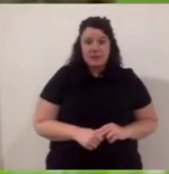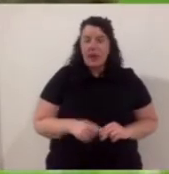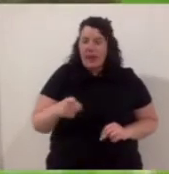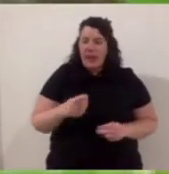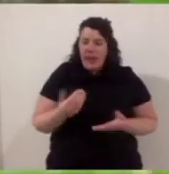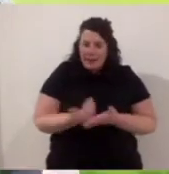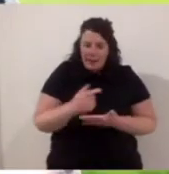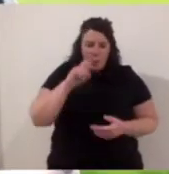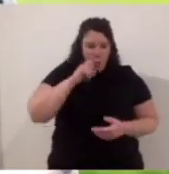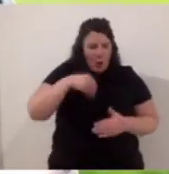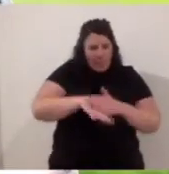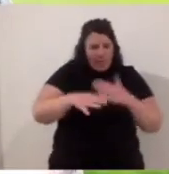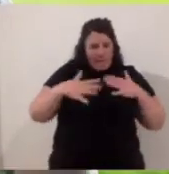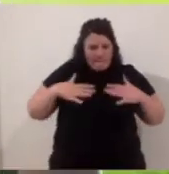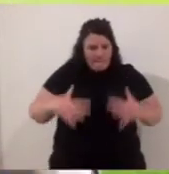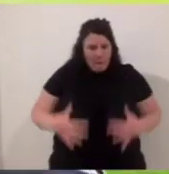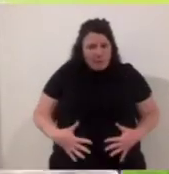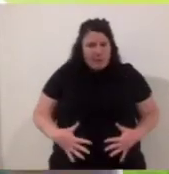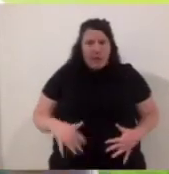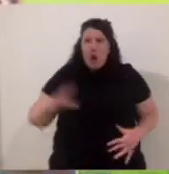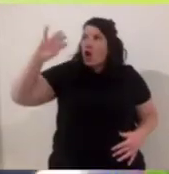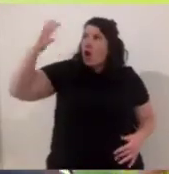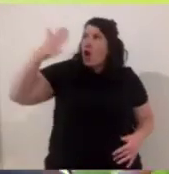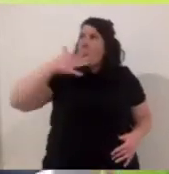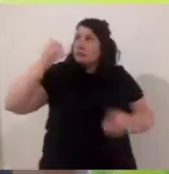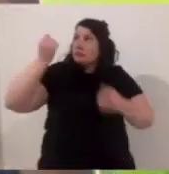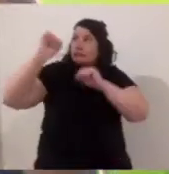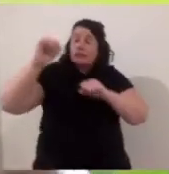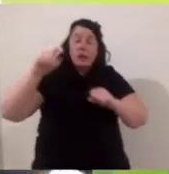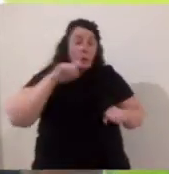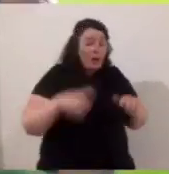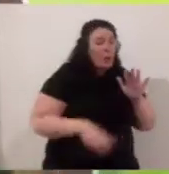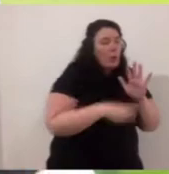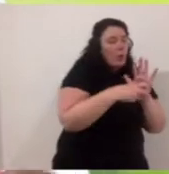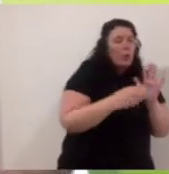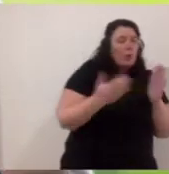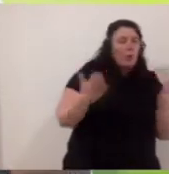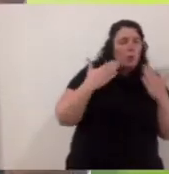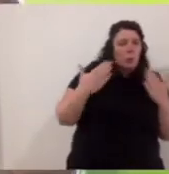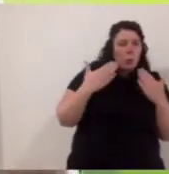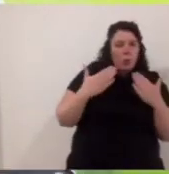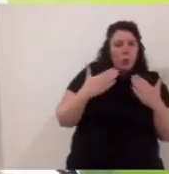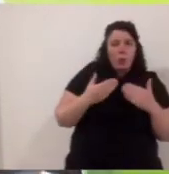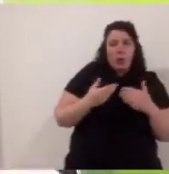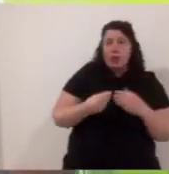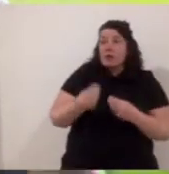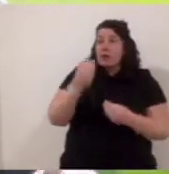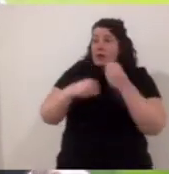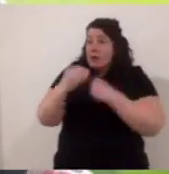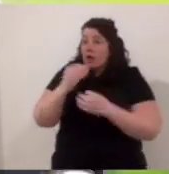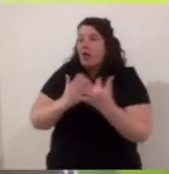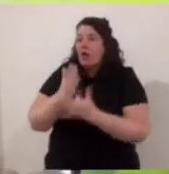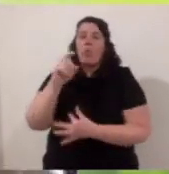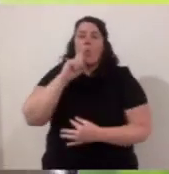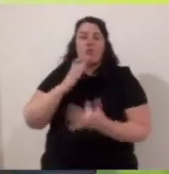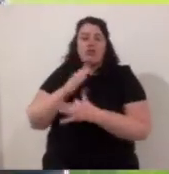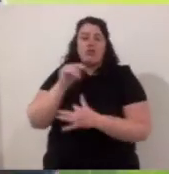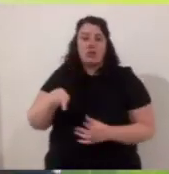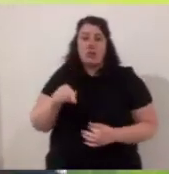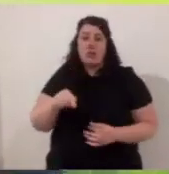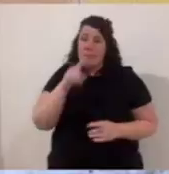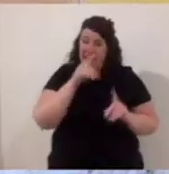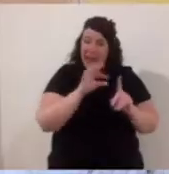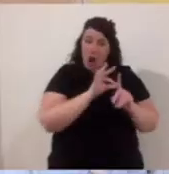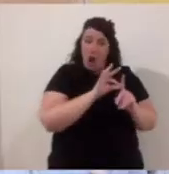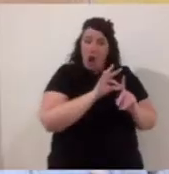They stay cool through the hot parts of the day. They get moisture from their prey. Now, they do drink, but they can go without water for a lot longer than a